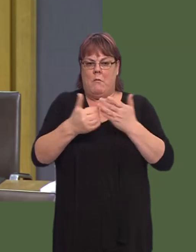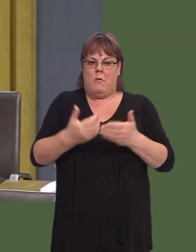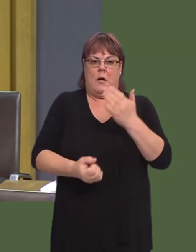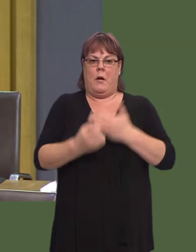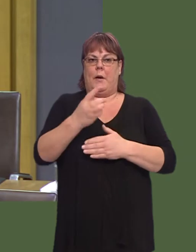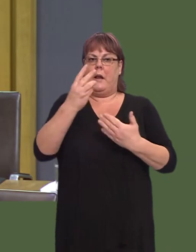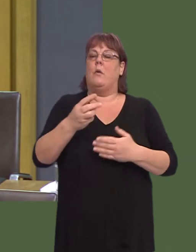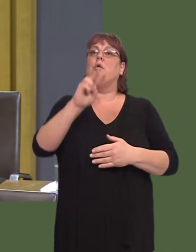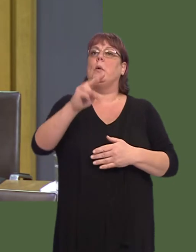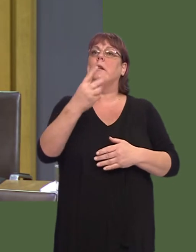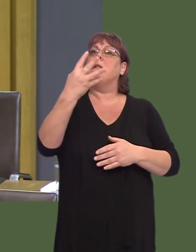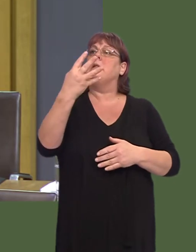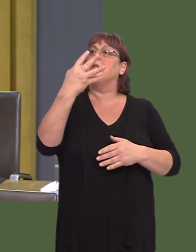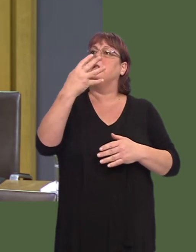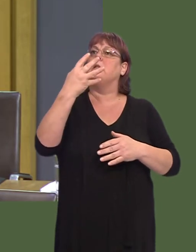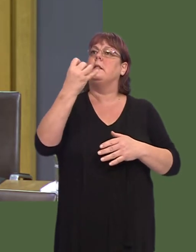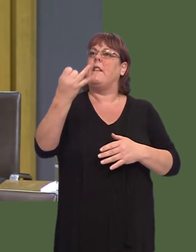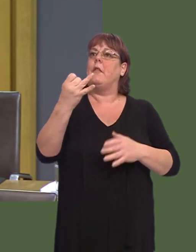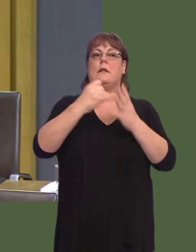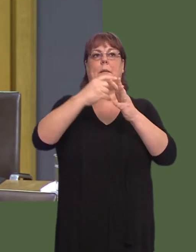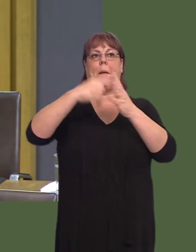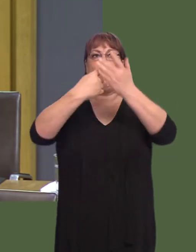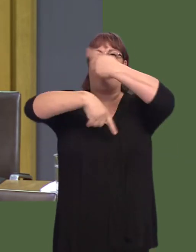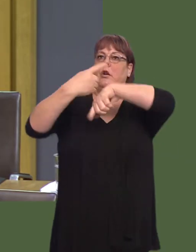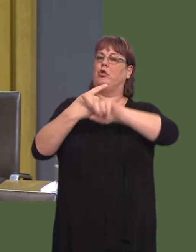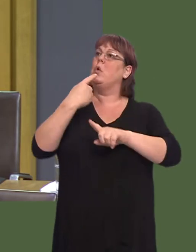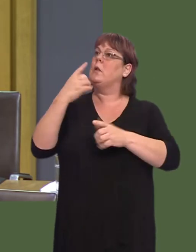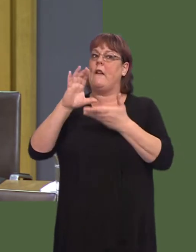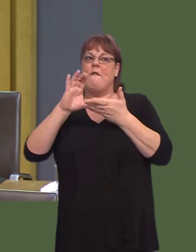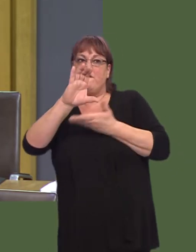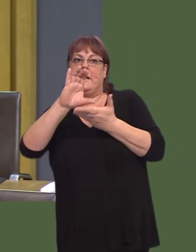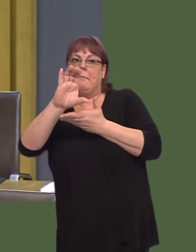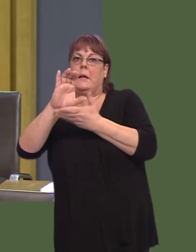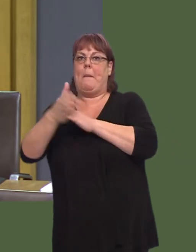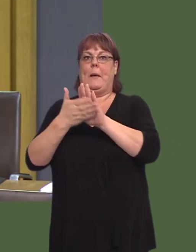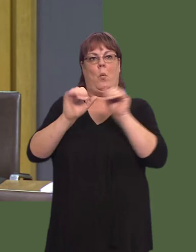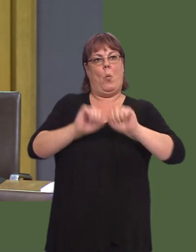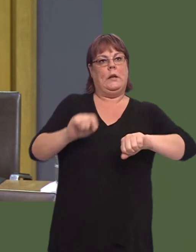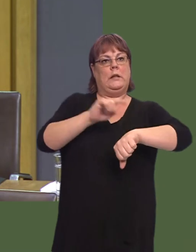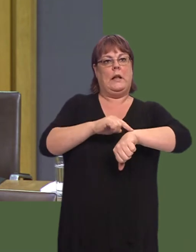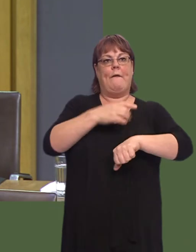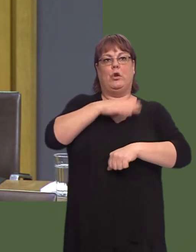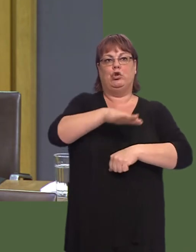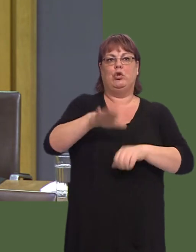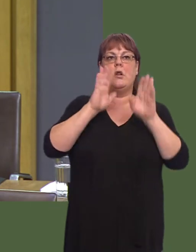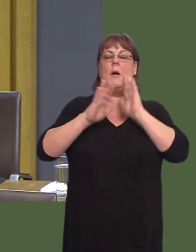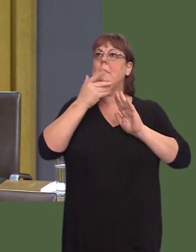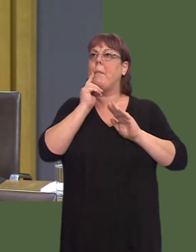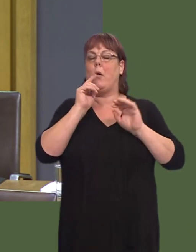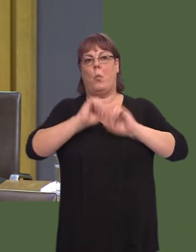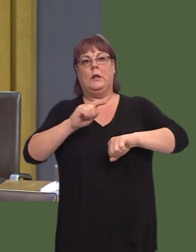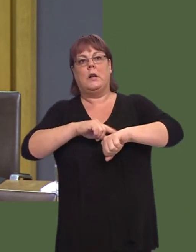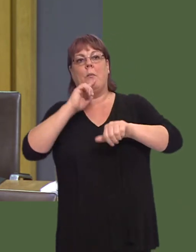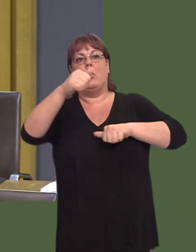And on 27th of September last year, you claimed that investment would drive down waiting times for child and